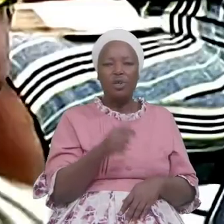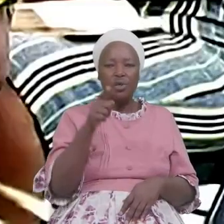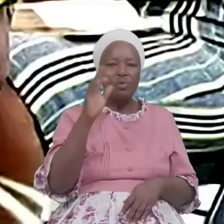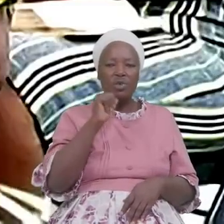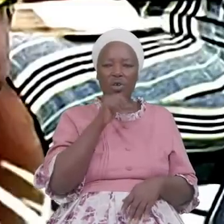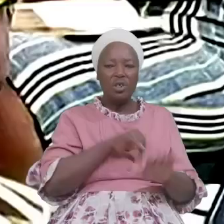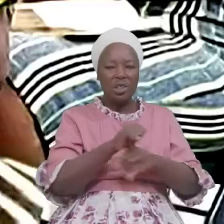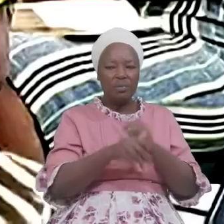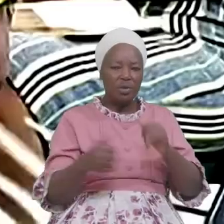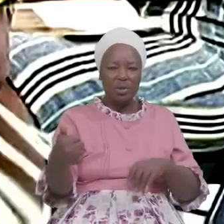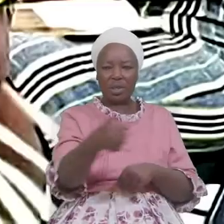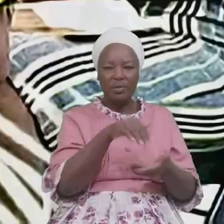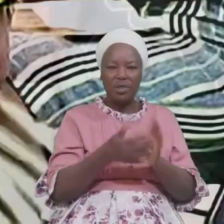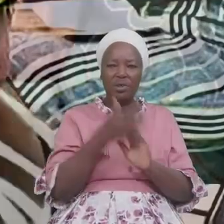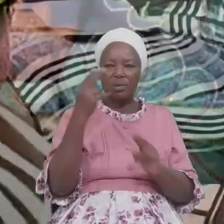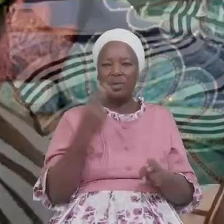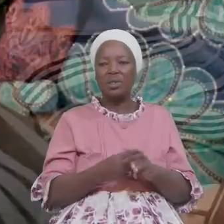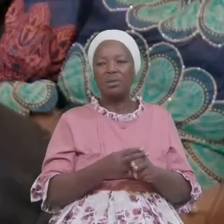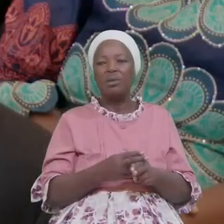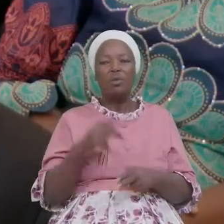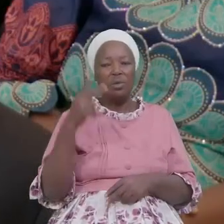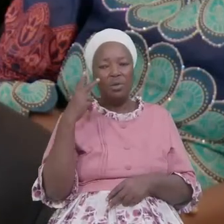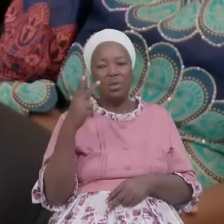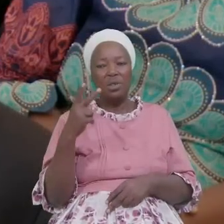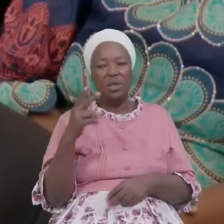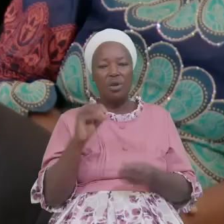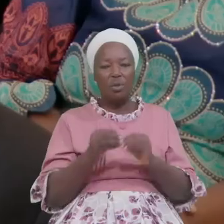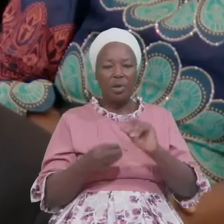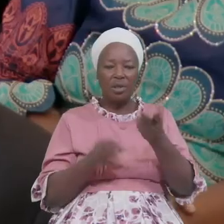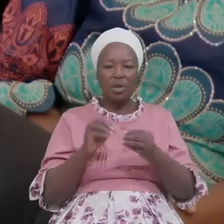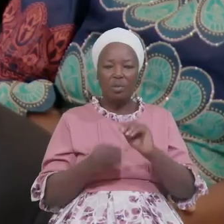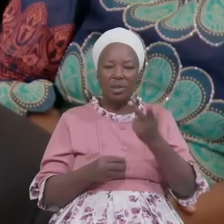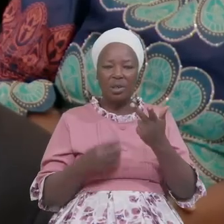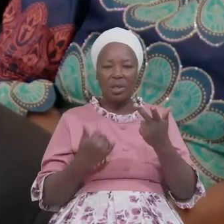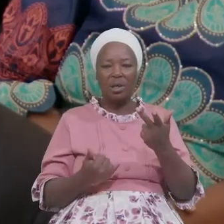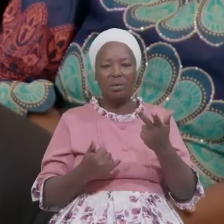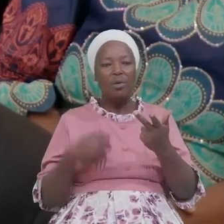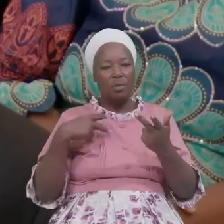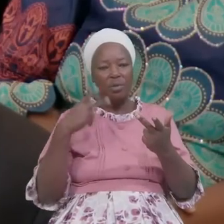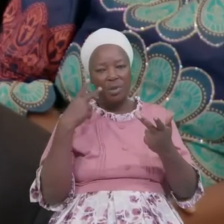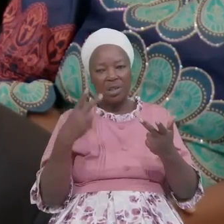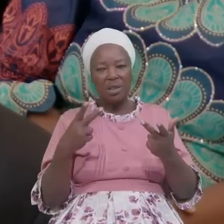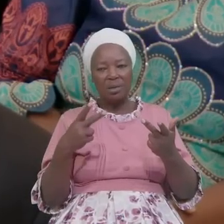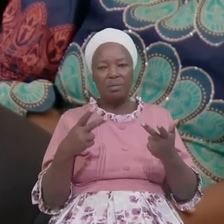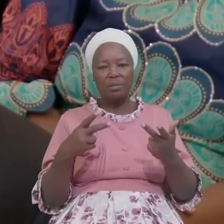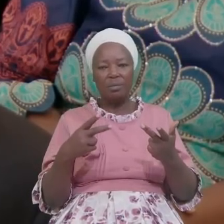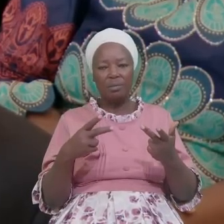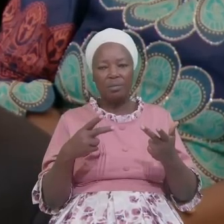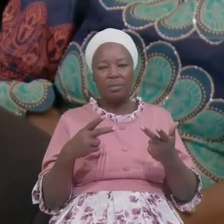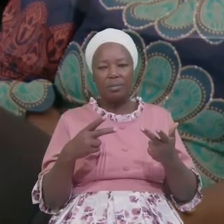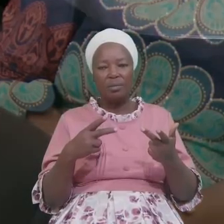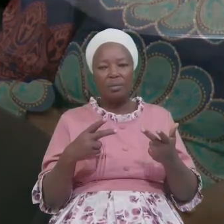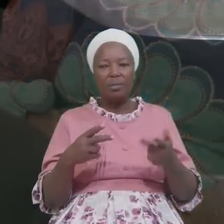deceive yourself. We're looking at number three here. Number three, we're looking at